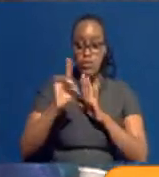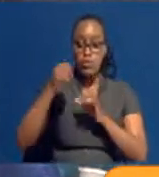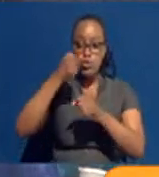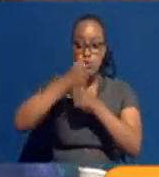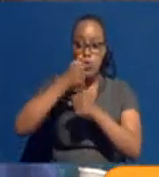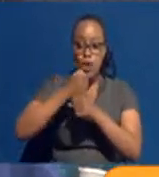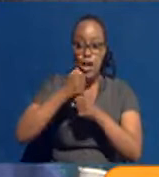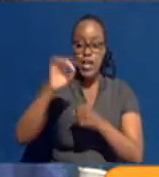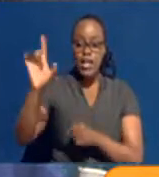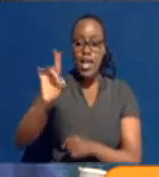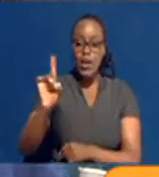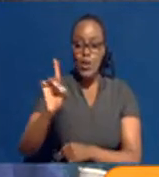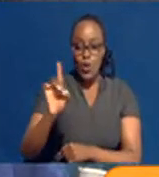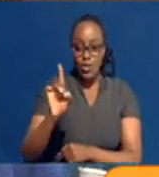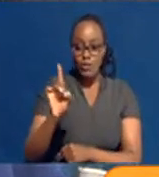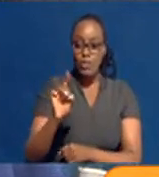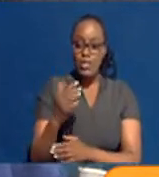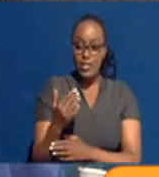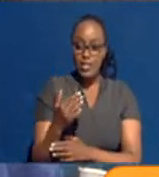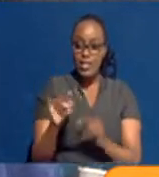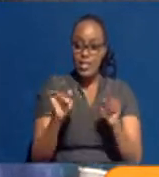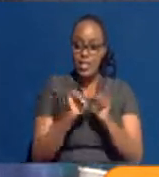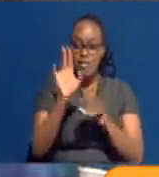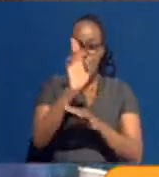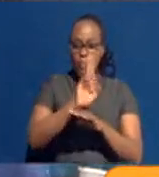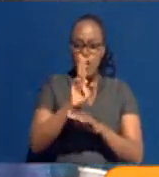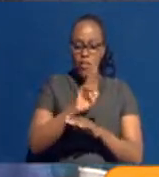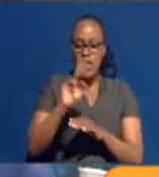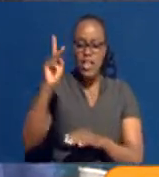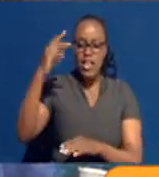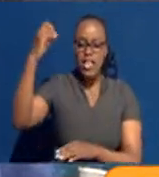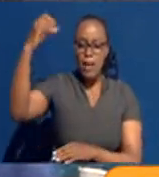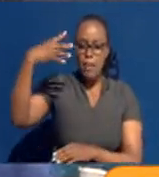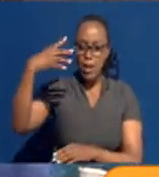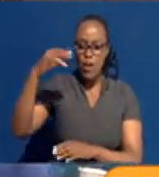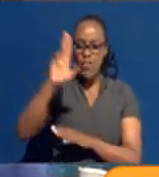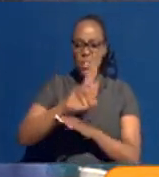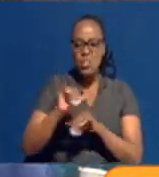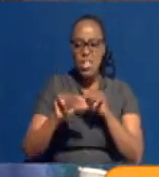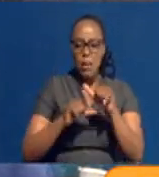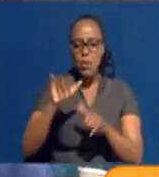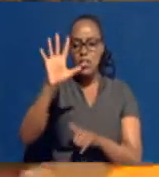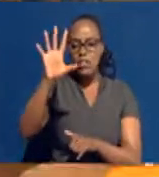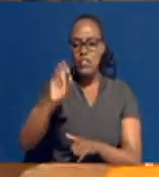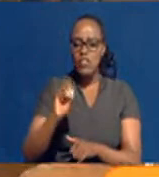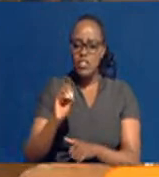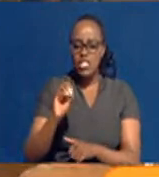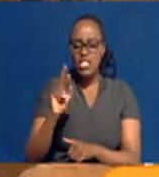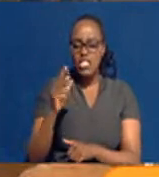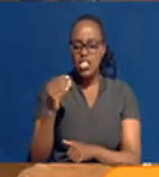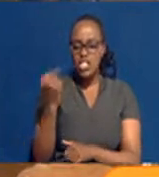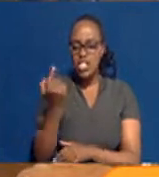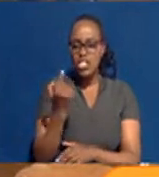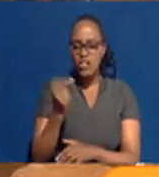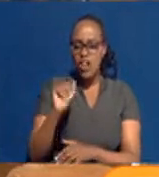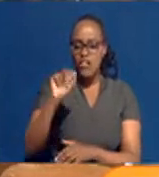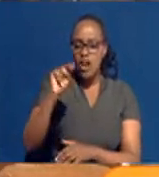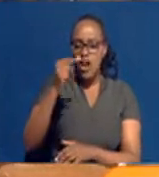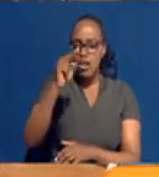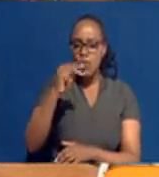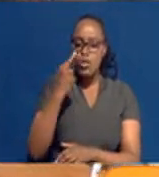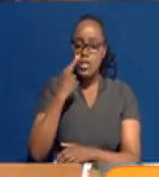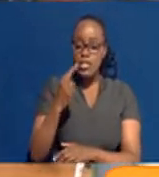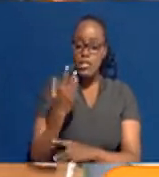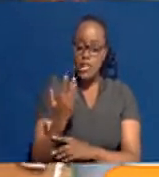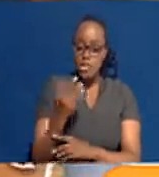work in Nairobi. Even if I'm using Kenya Power, it consumes about 50 shillings. Anthony saw an opportunity